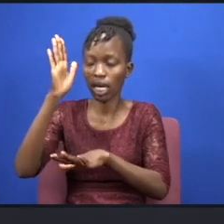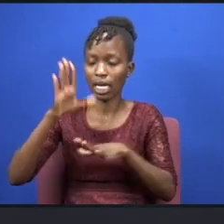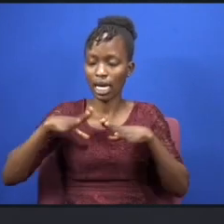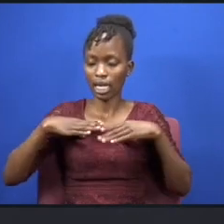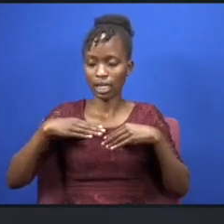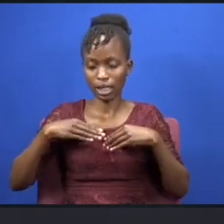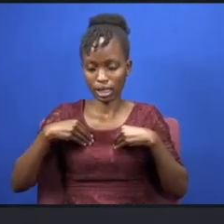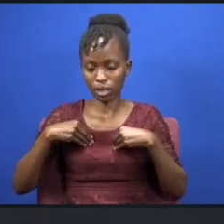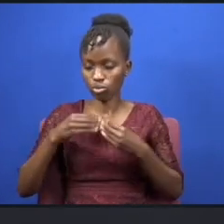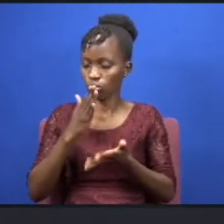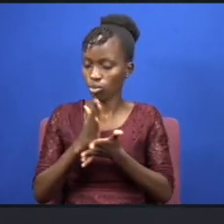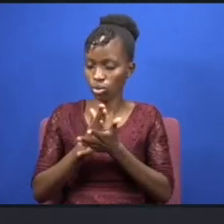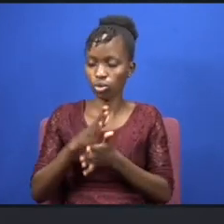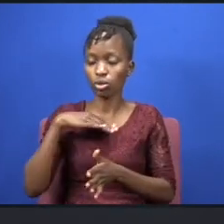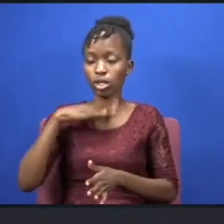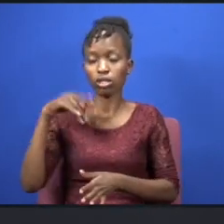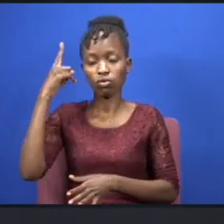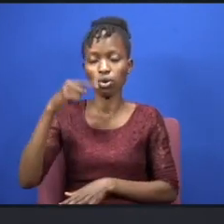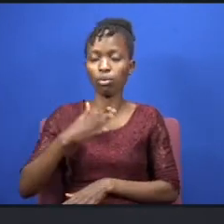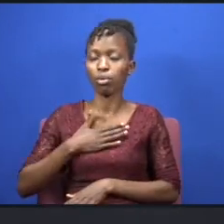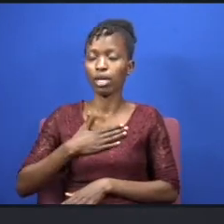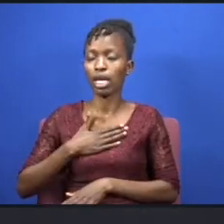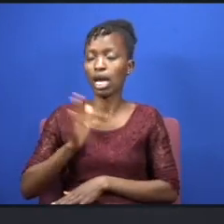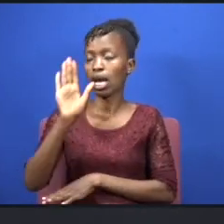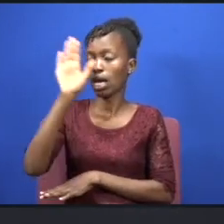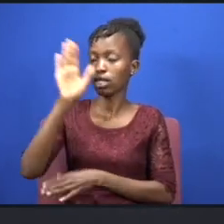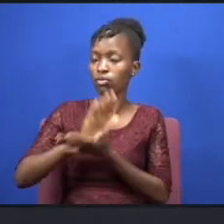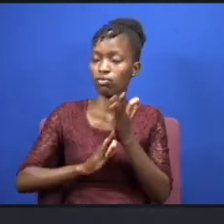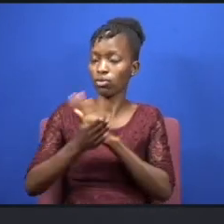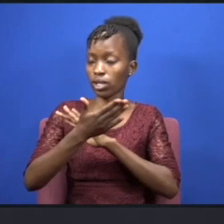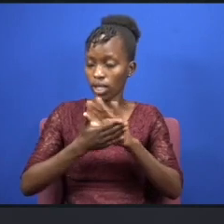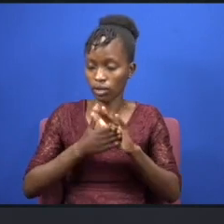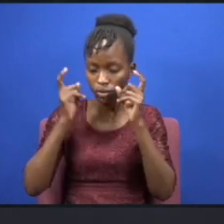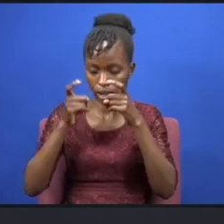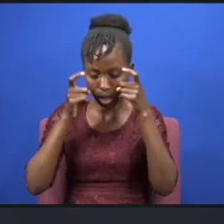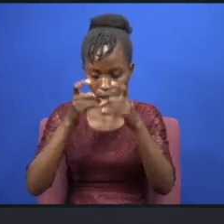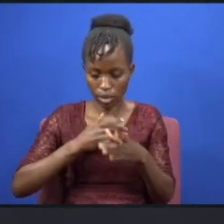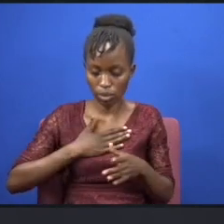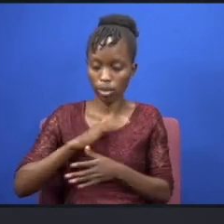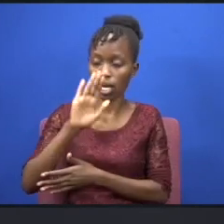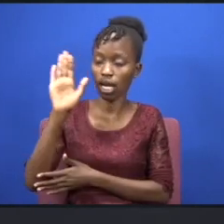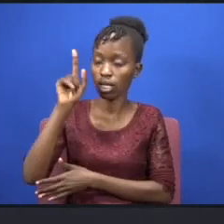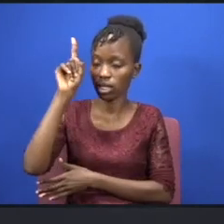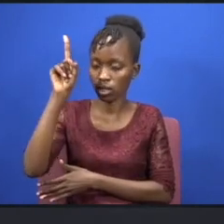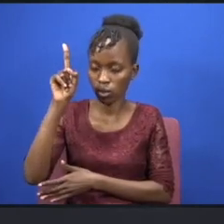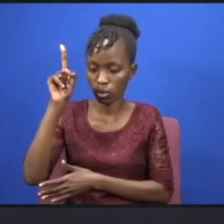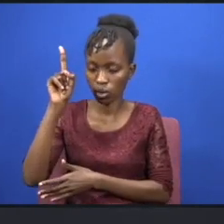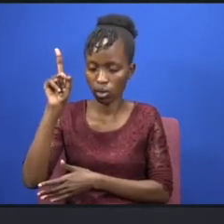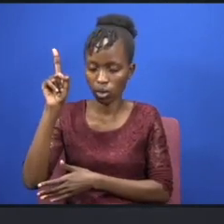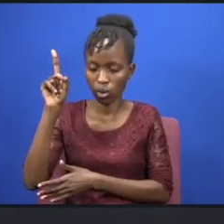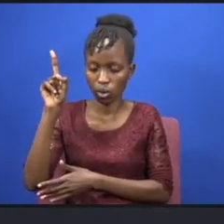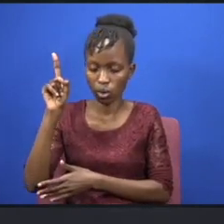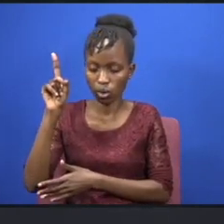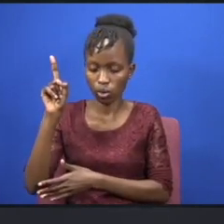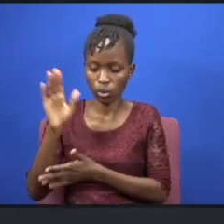that you laid down your life in my place. I ask you to forgive me for my sins. I ask you to take over as Lord